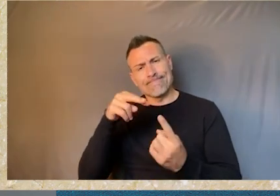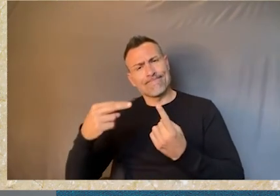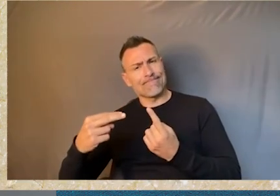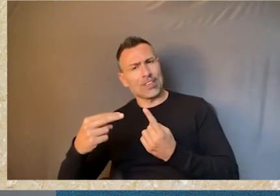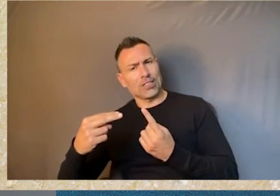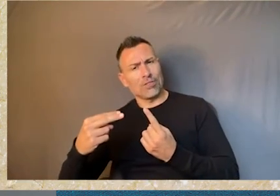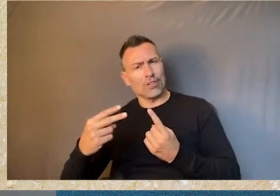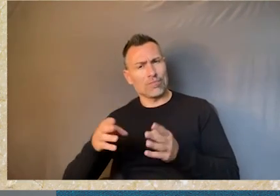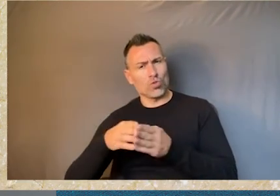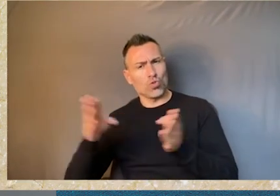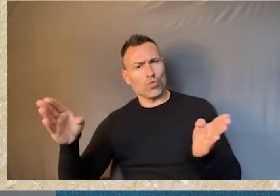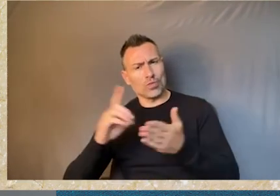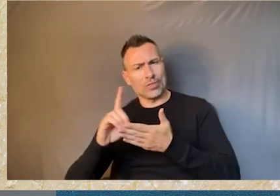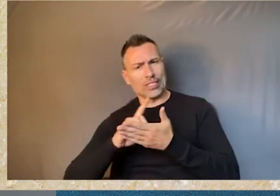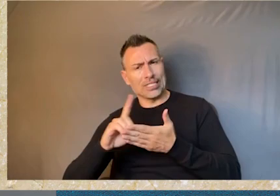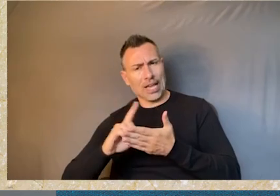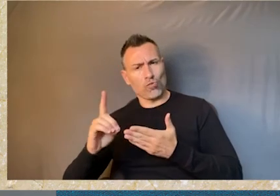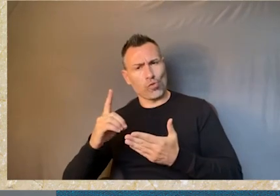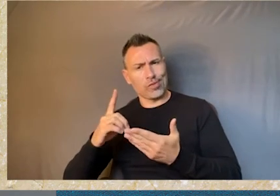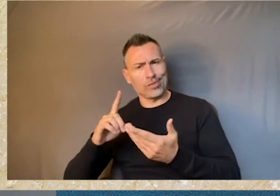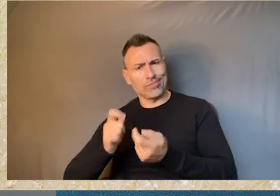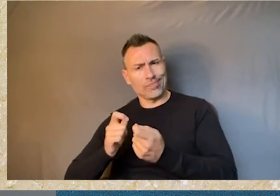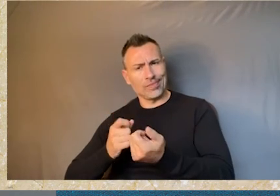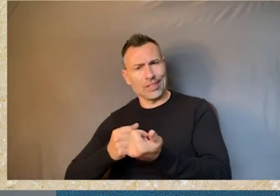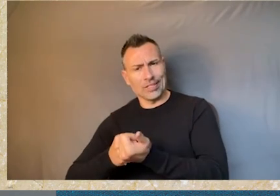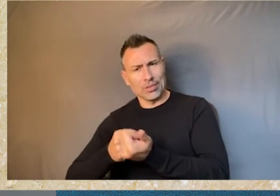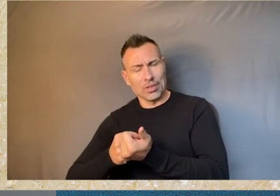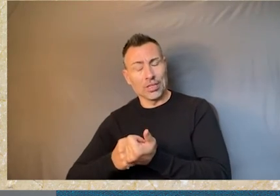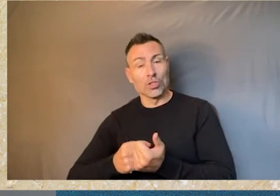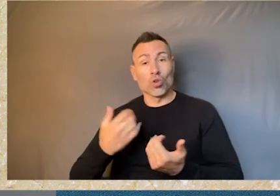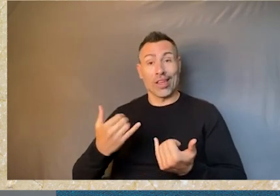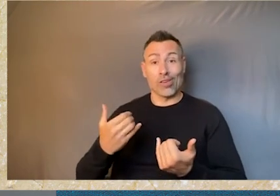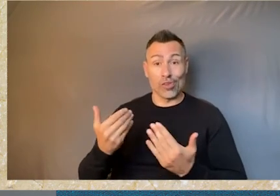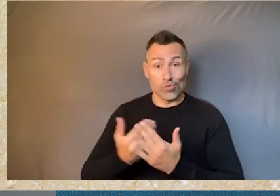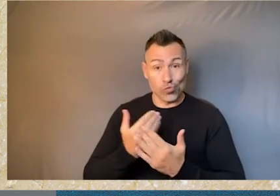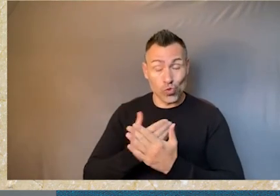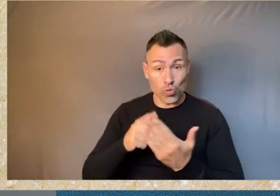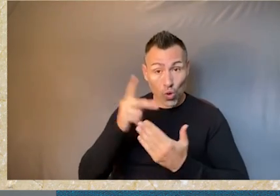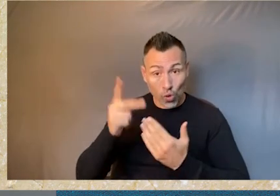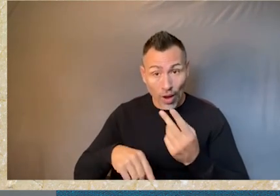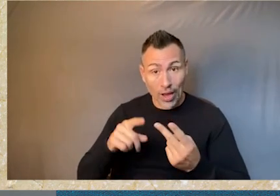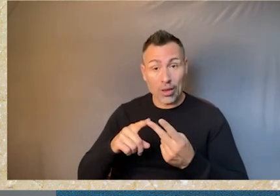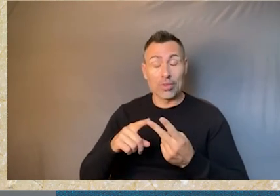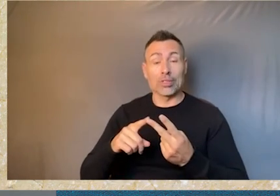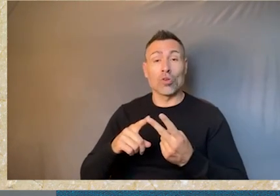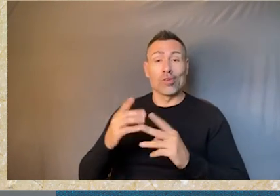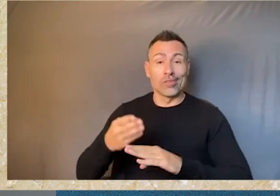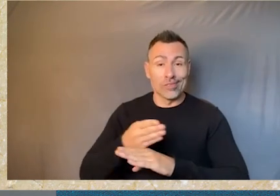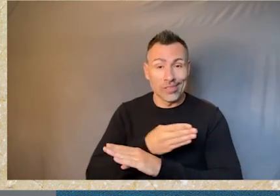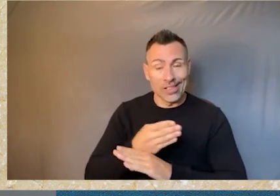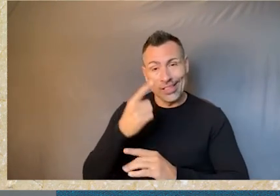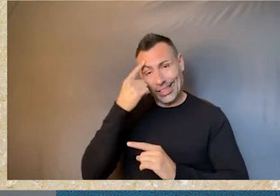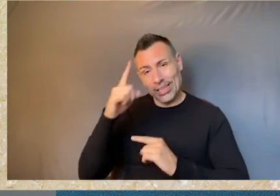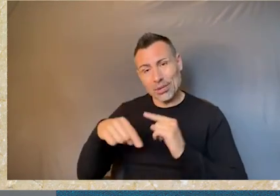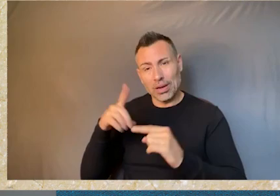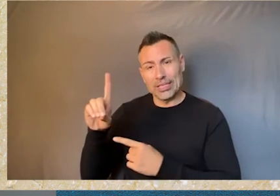from scratch programs and how to do programs. Don't forget the disability lens. It's part of all of these conversations